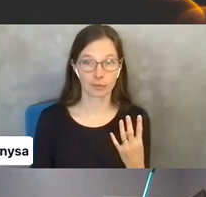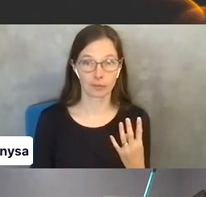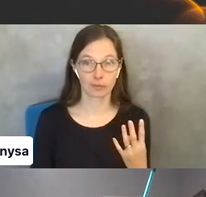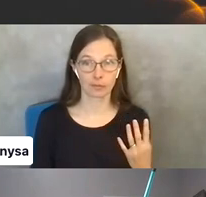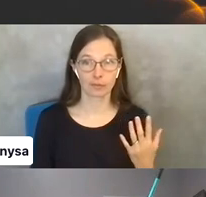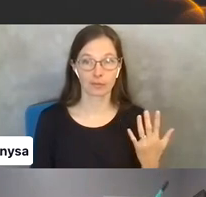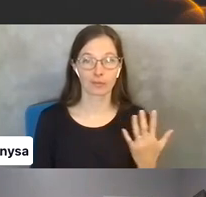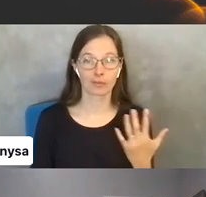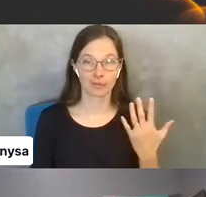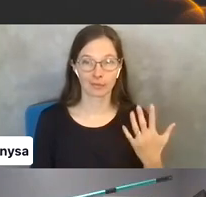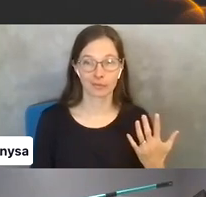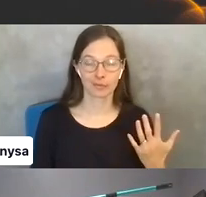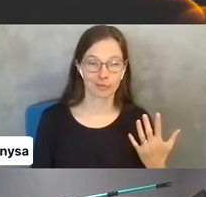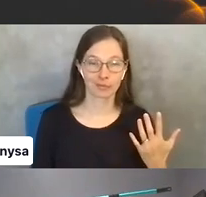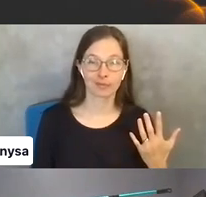And we go 5.